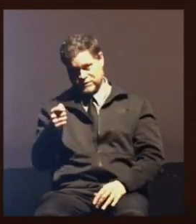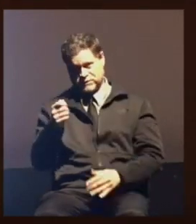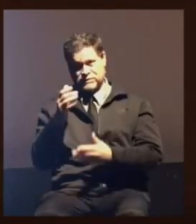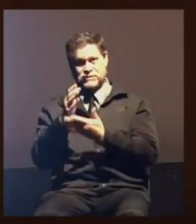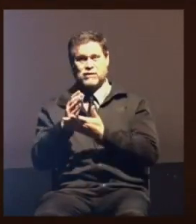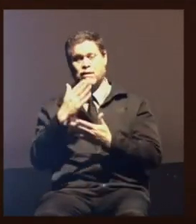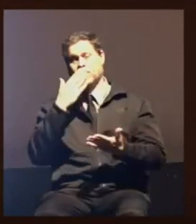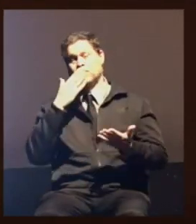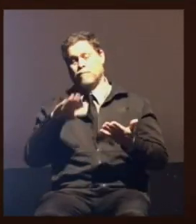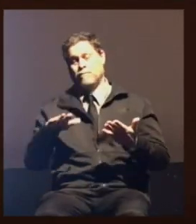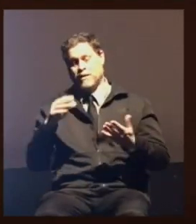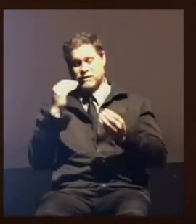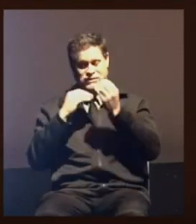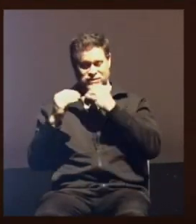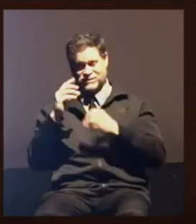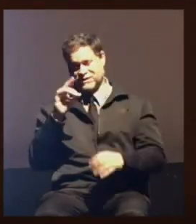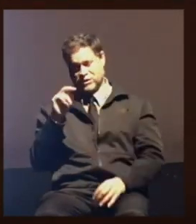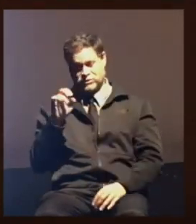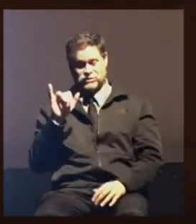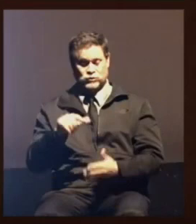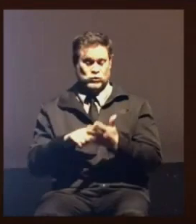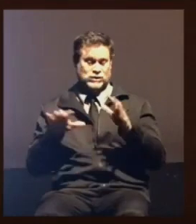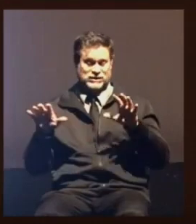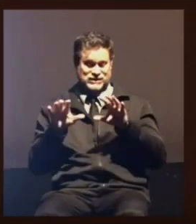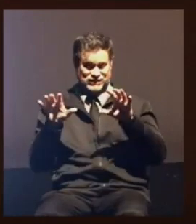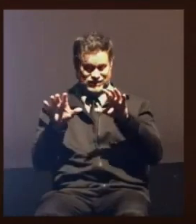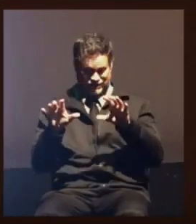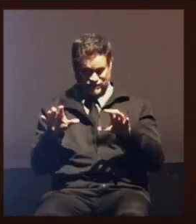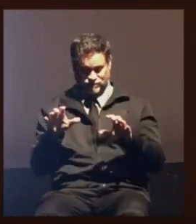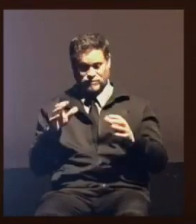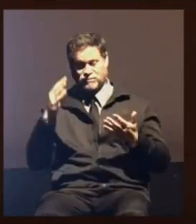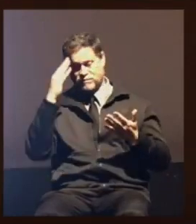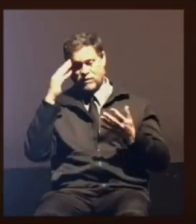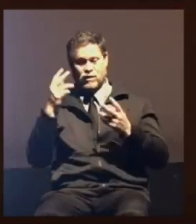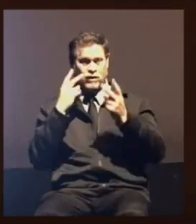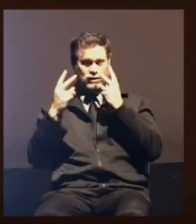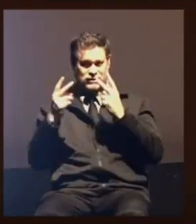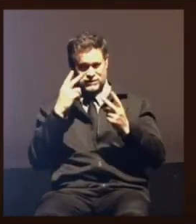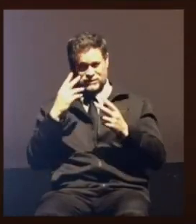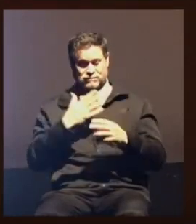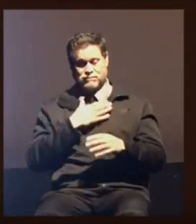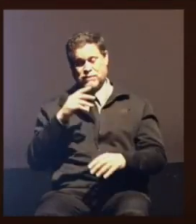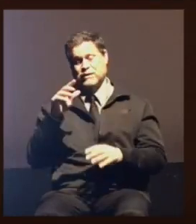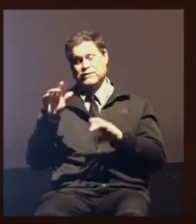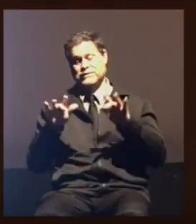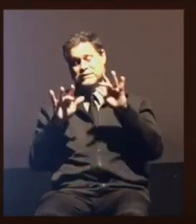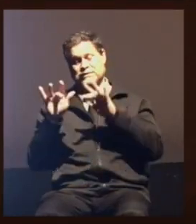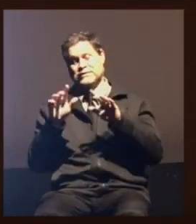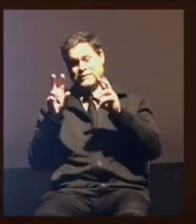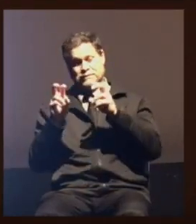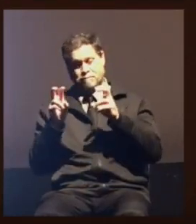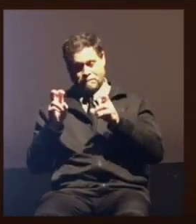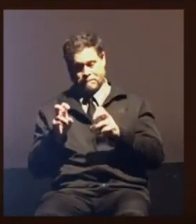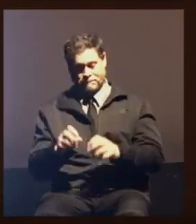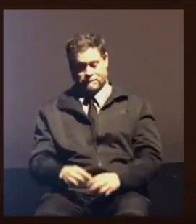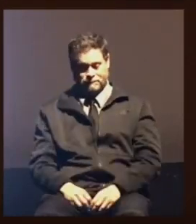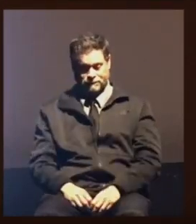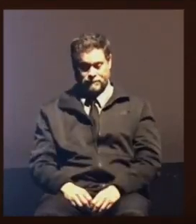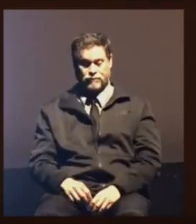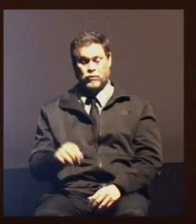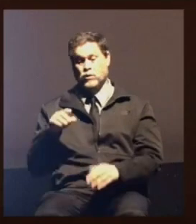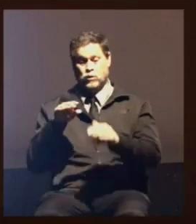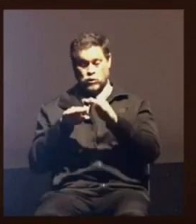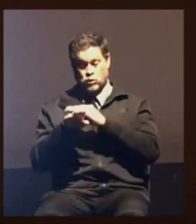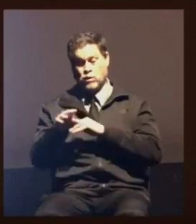diners. That's what he did. And I knew he had seen every bit of tape that I had seen. So when you go